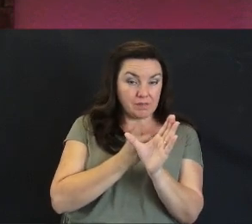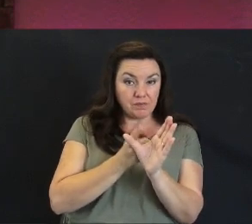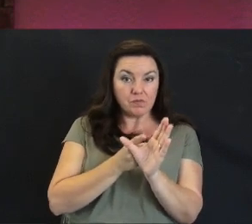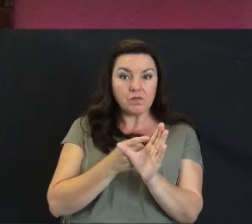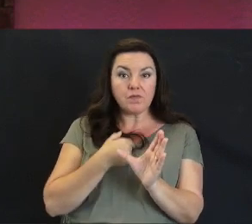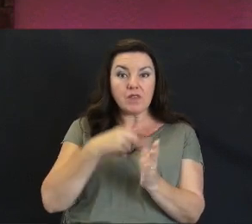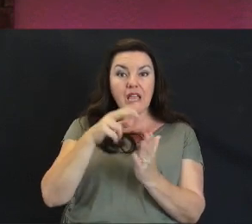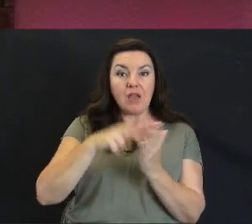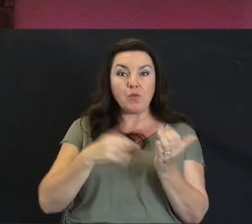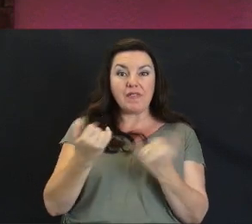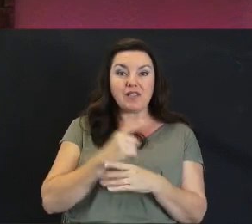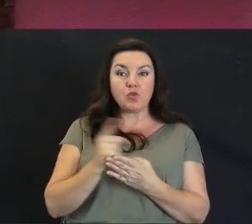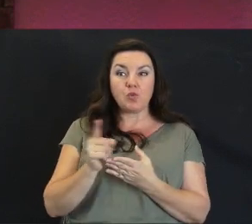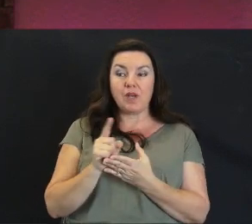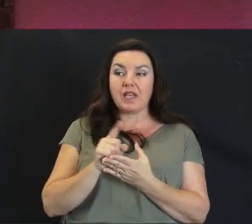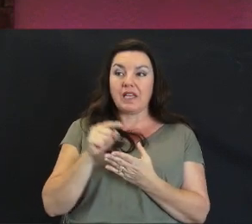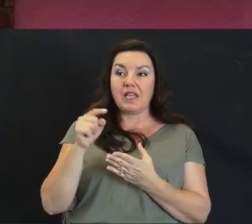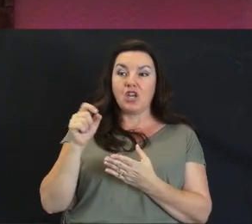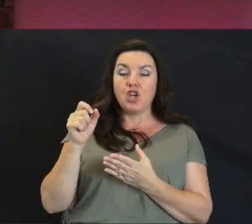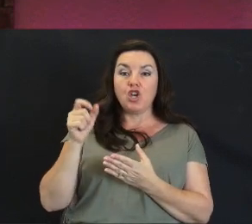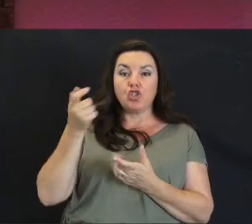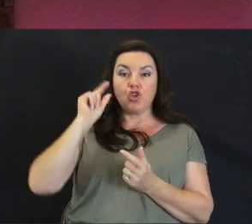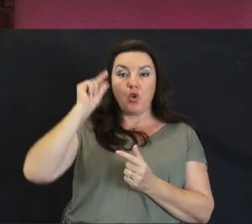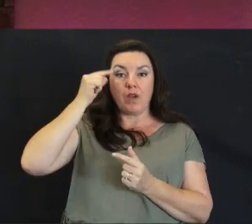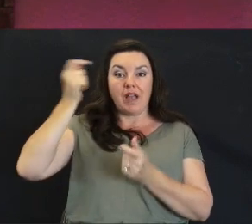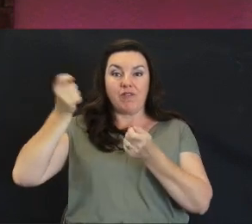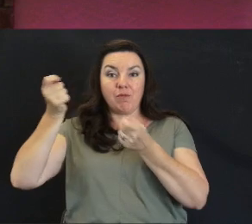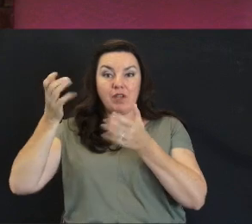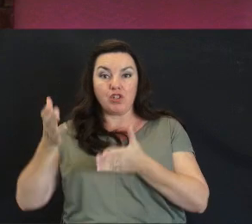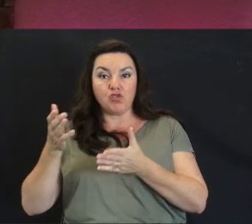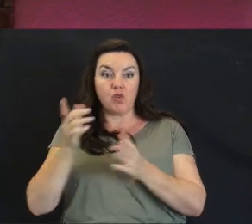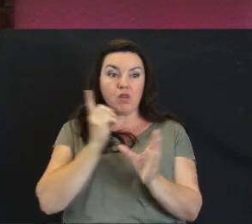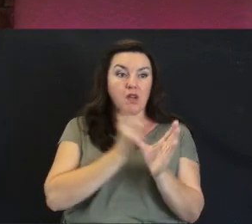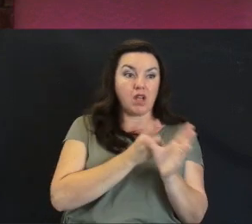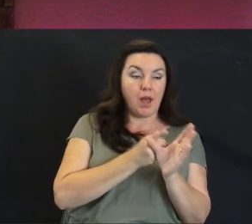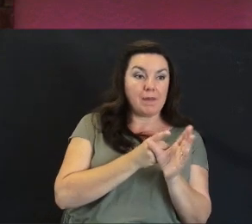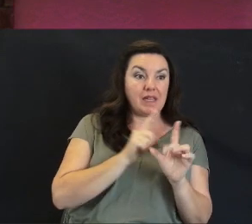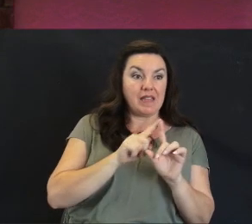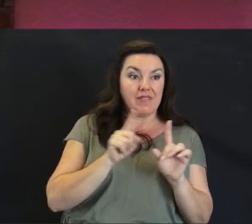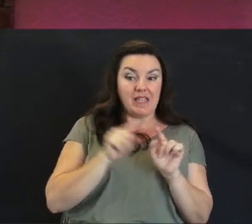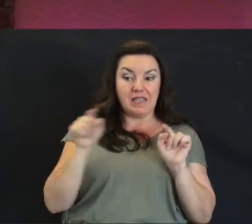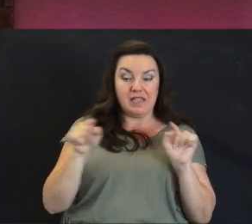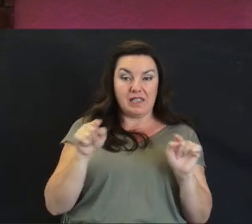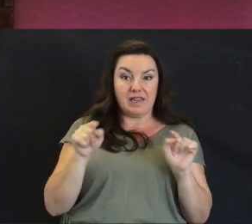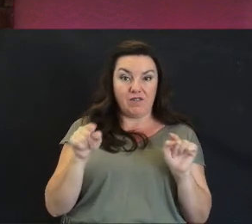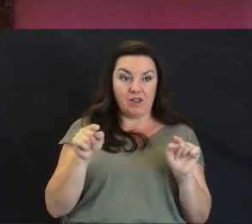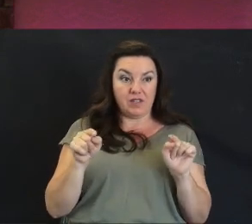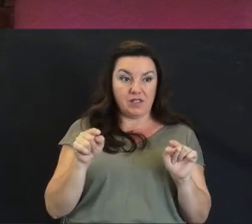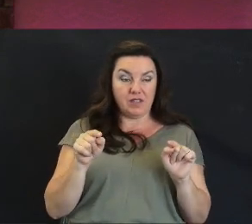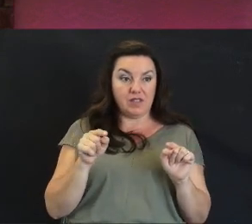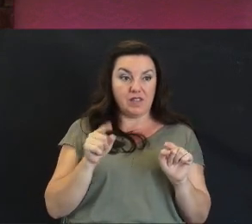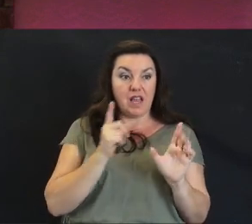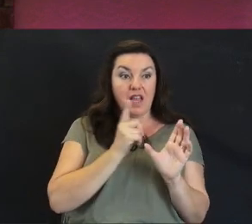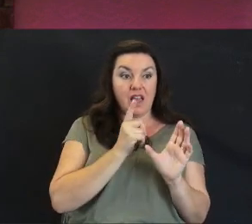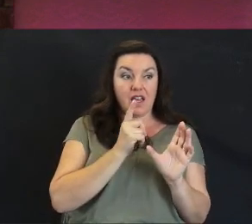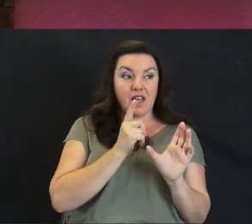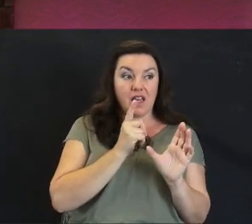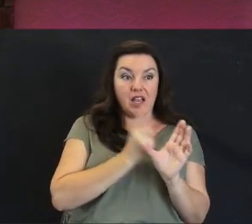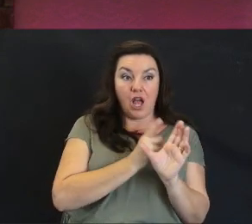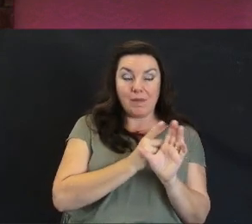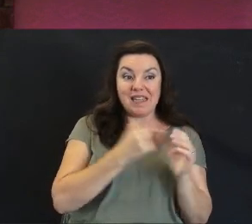read something this week You want to know the difference between socialism and communism? Yeah, communists The difference between socialists and communists Communists have guns